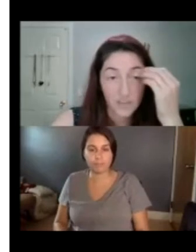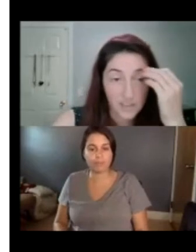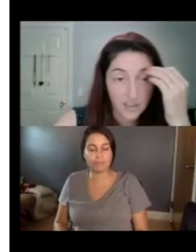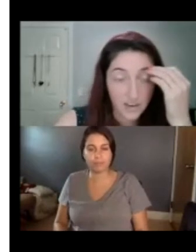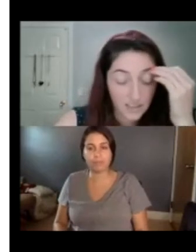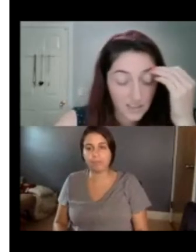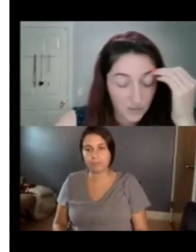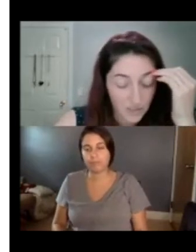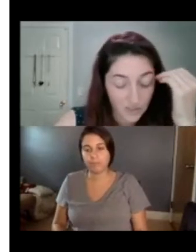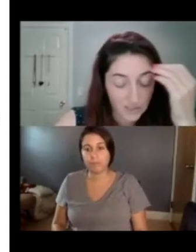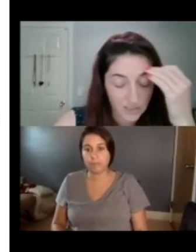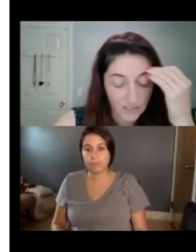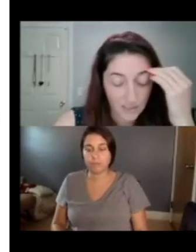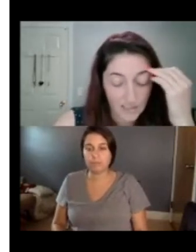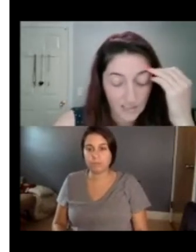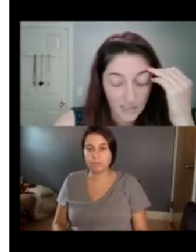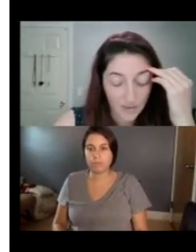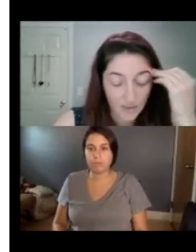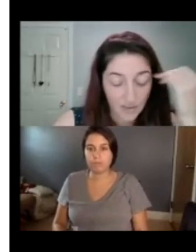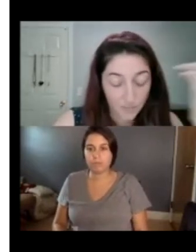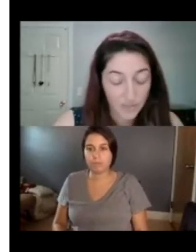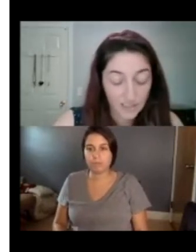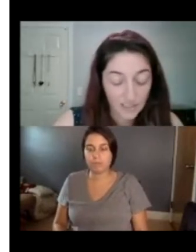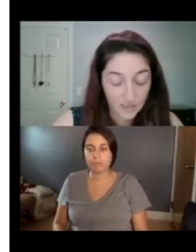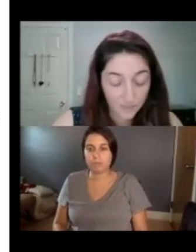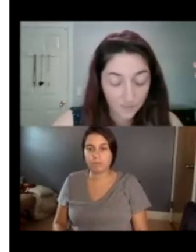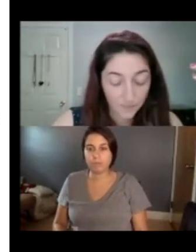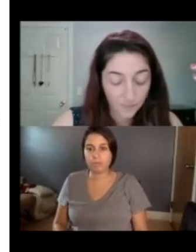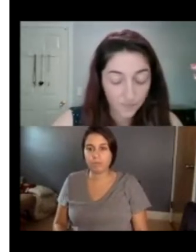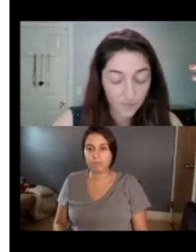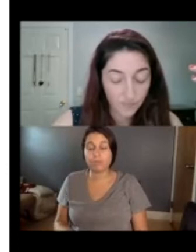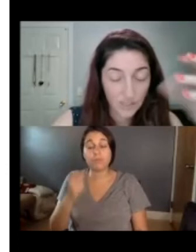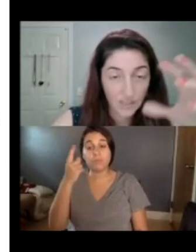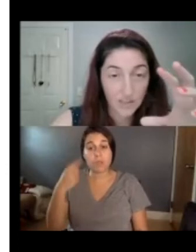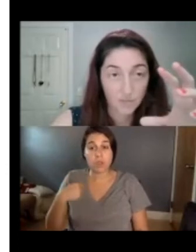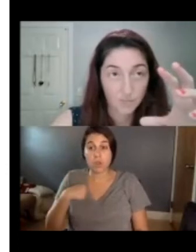thing that we are seeing, which wasn't necessarily predicted,